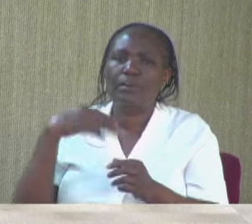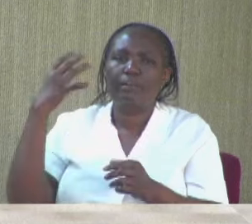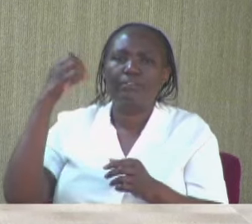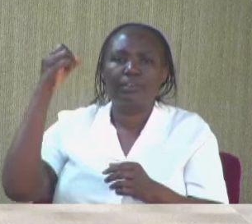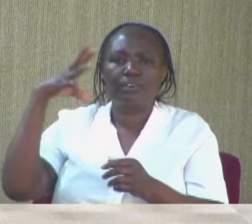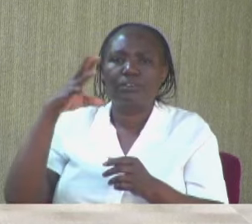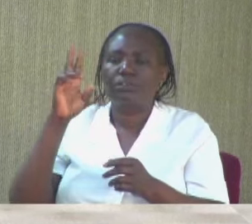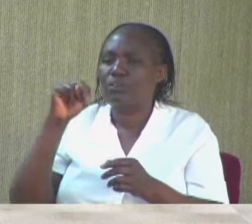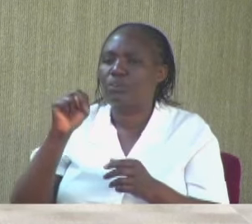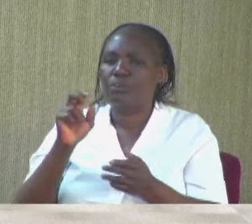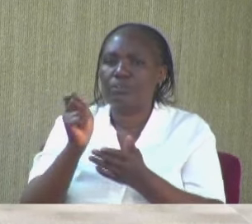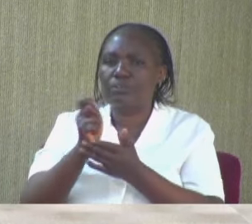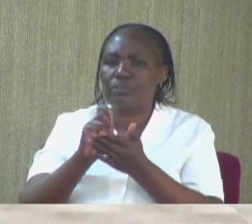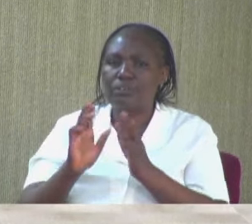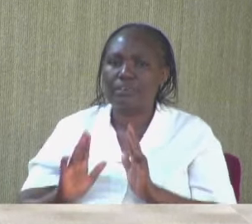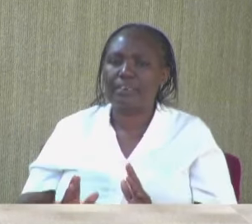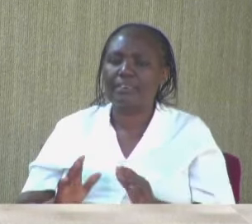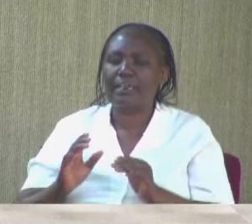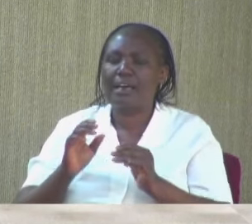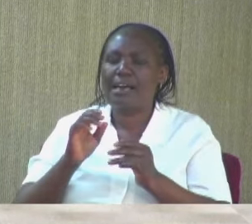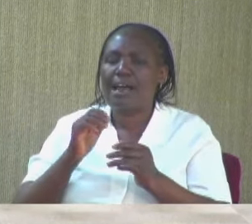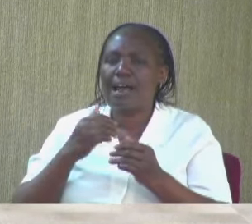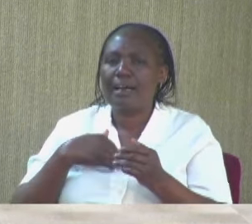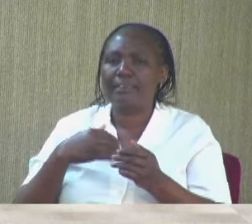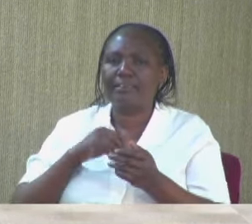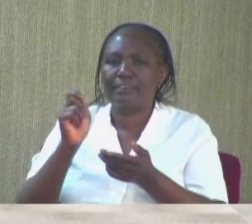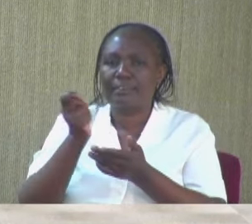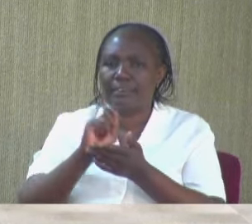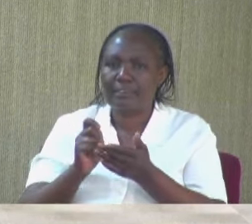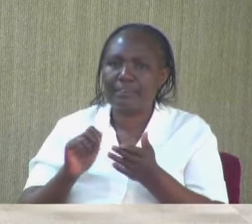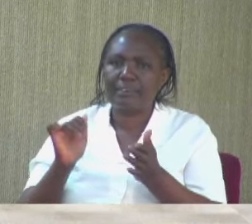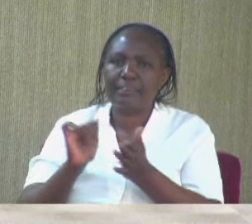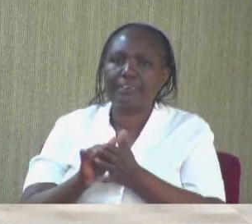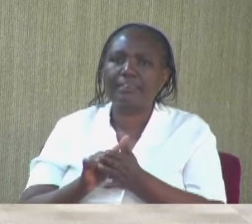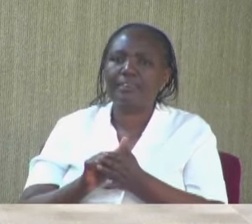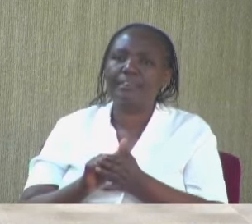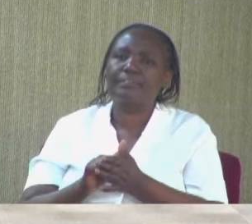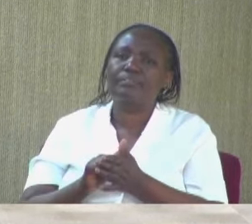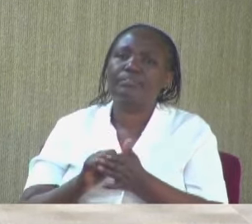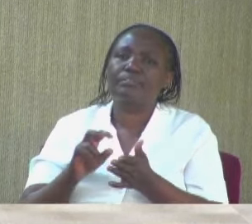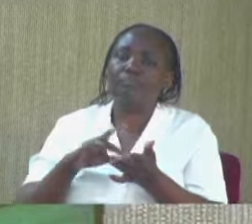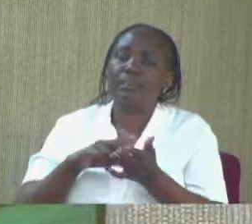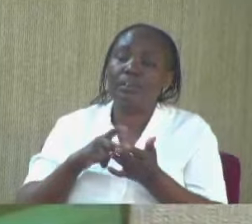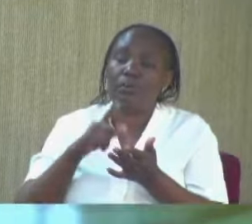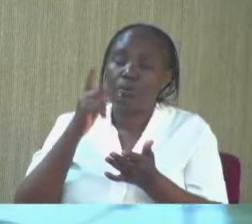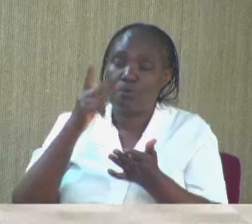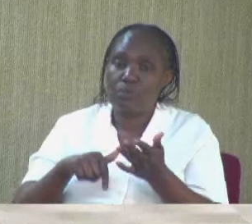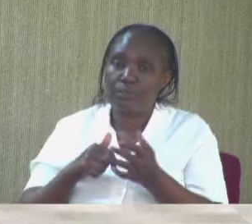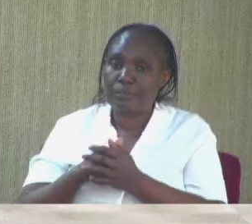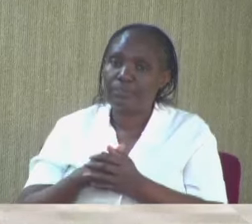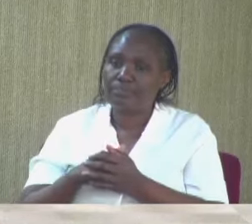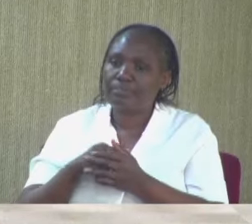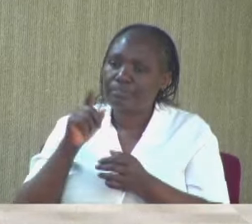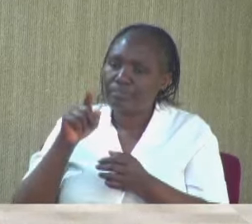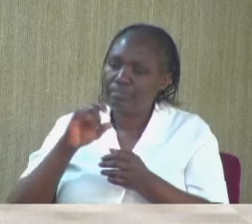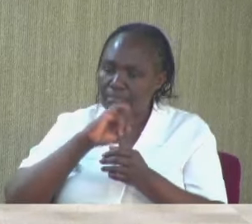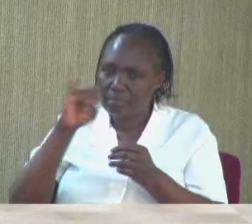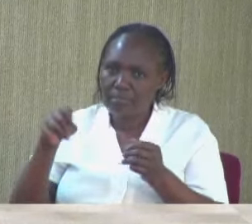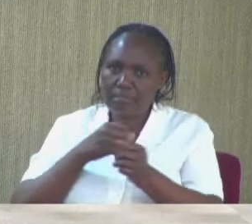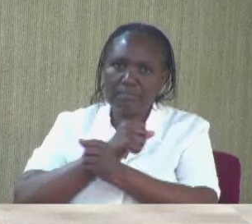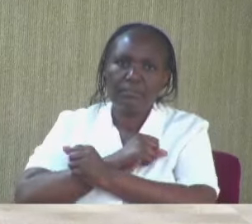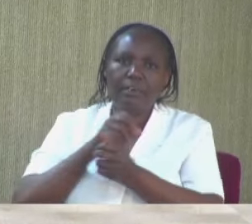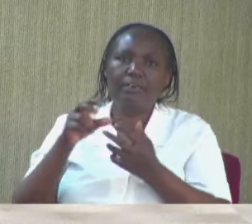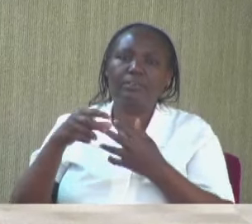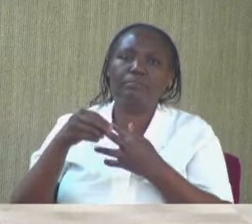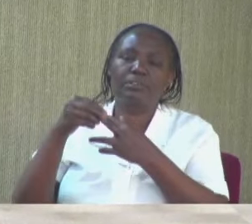material in the book of Revelation are unique with John the Revelator. You know, some people will ask, you read something in